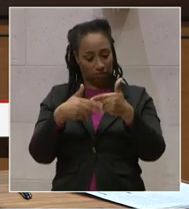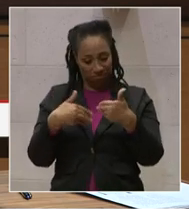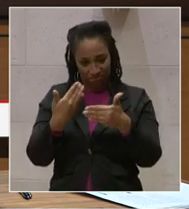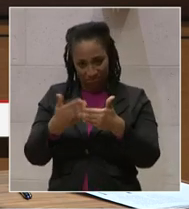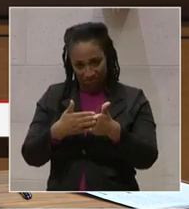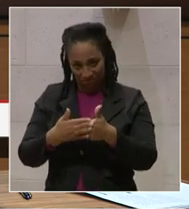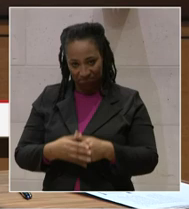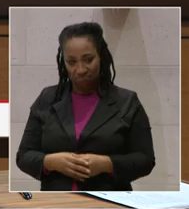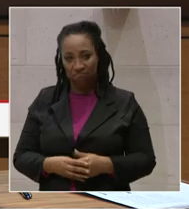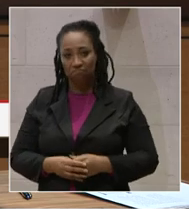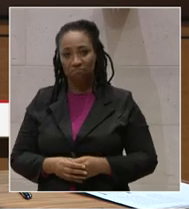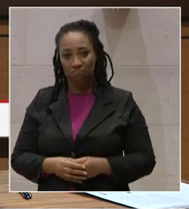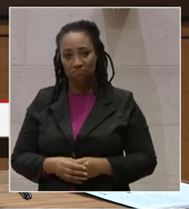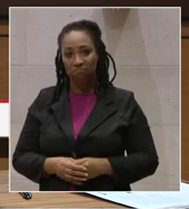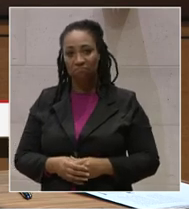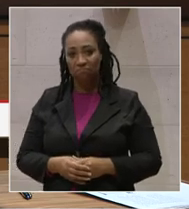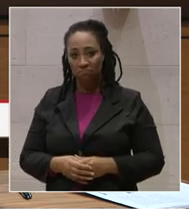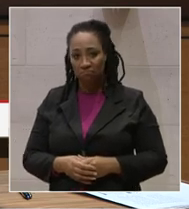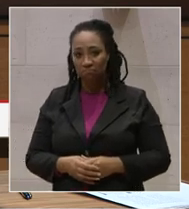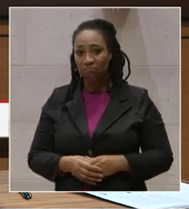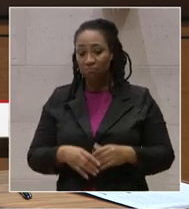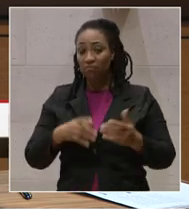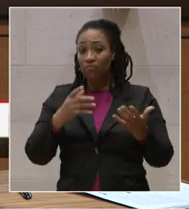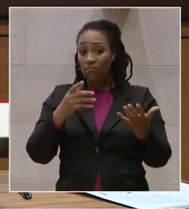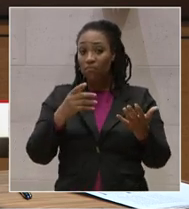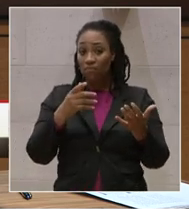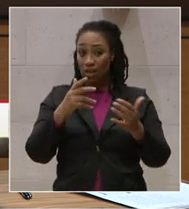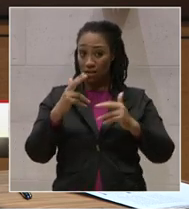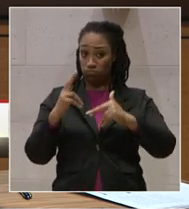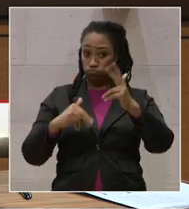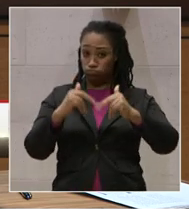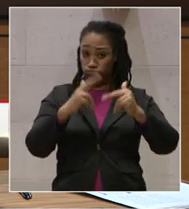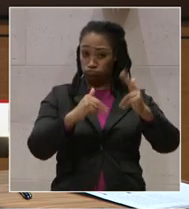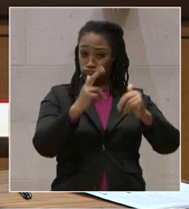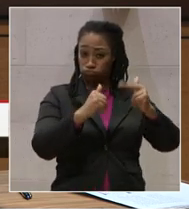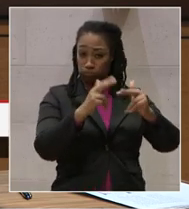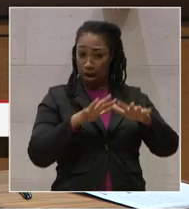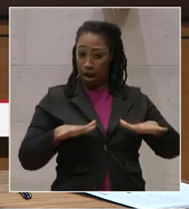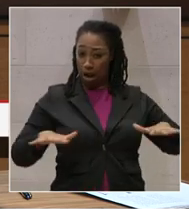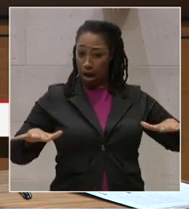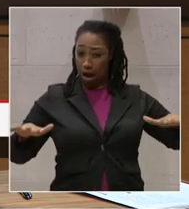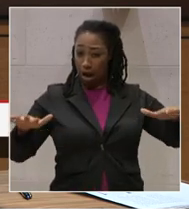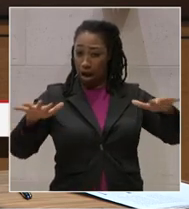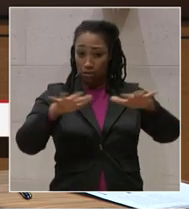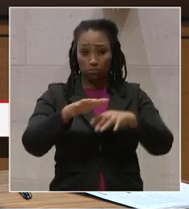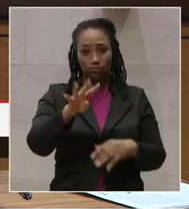12,250 affordable homes, and preserving 4,500 units. This has